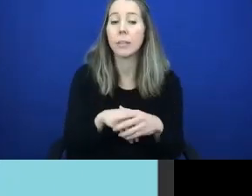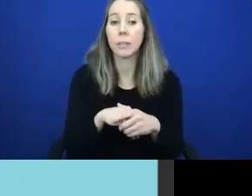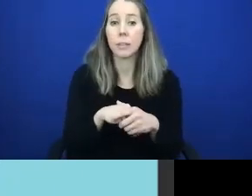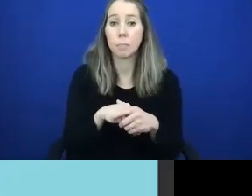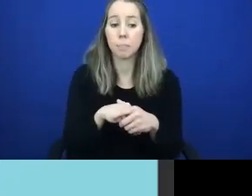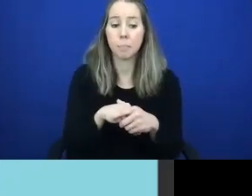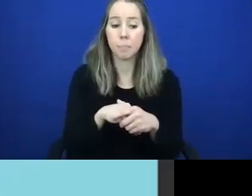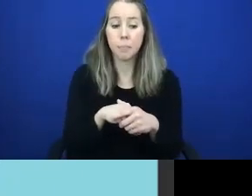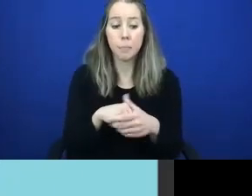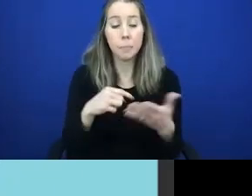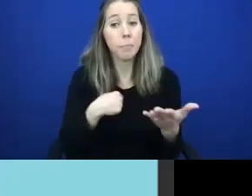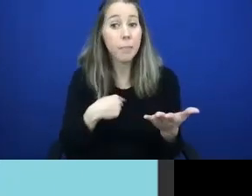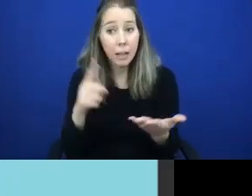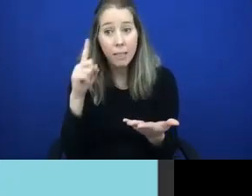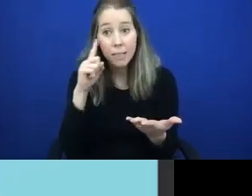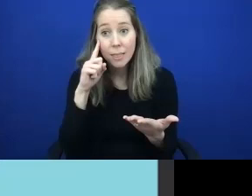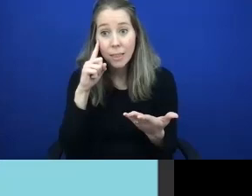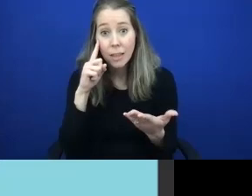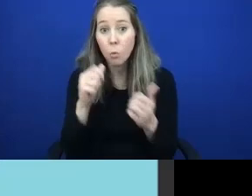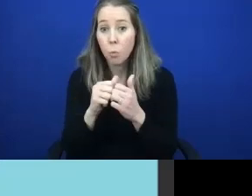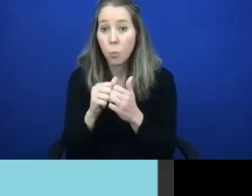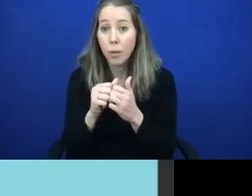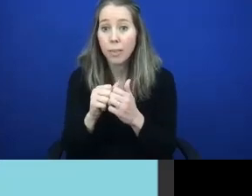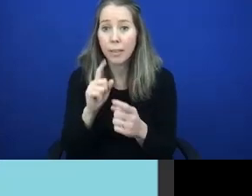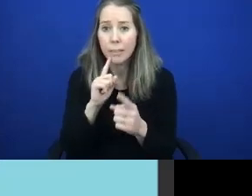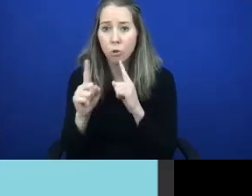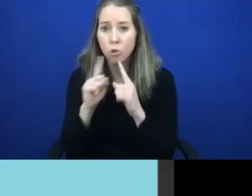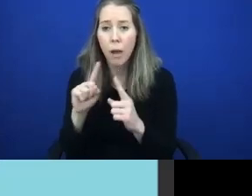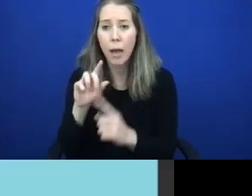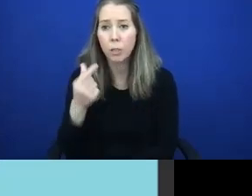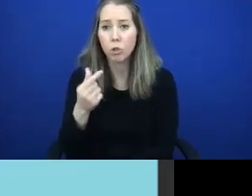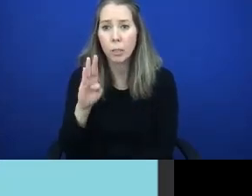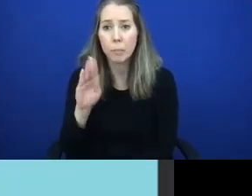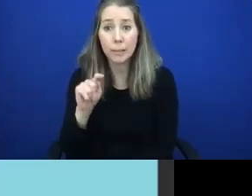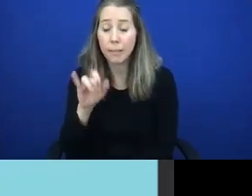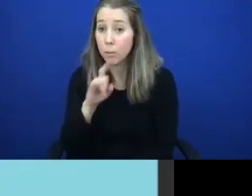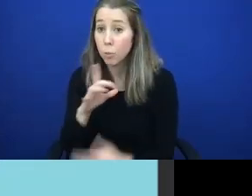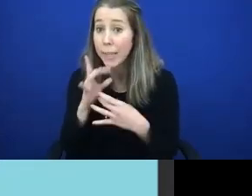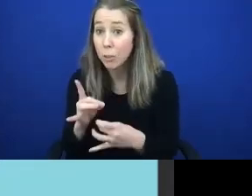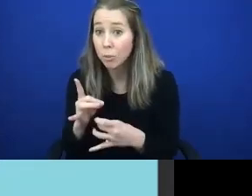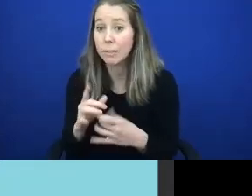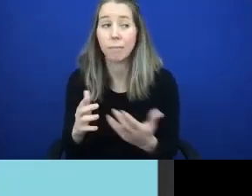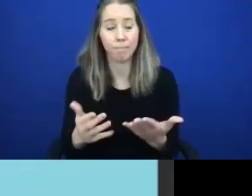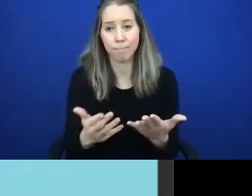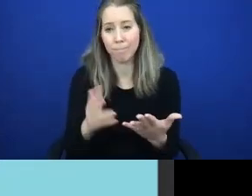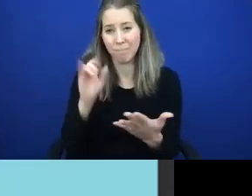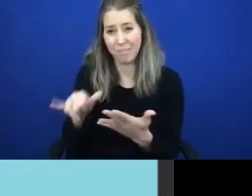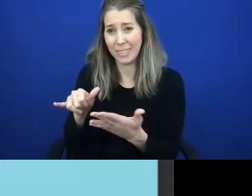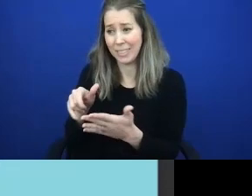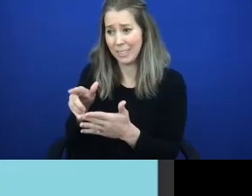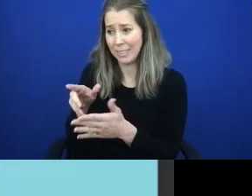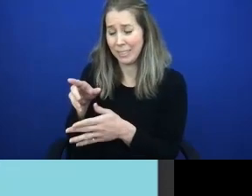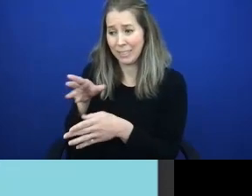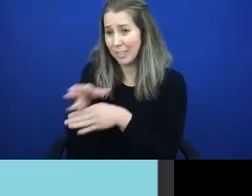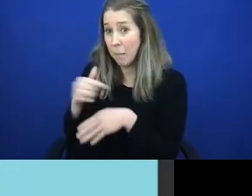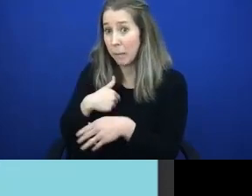I think with the Chat GPT, that's really interesting. I don't know too much about it, but